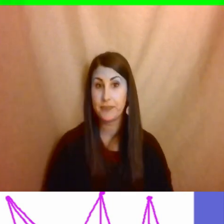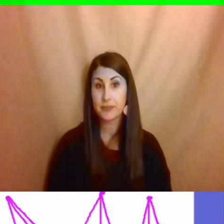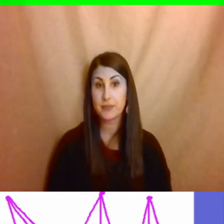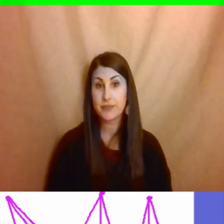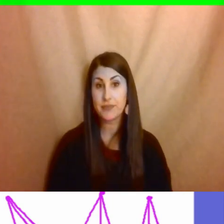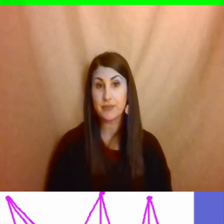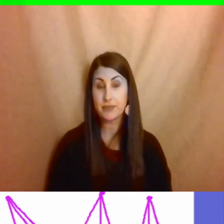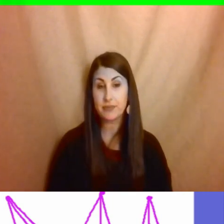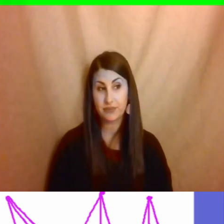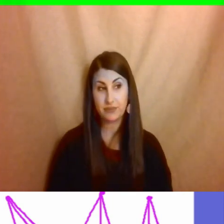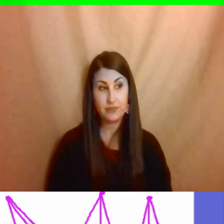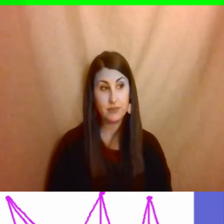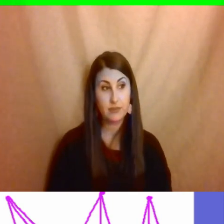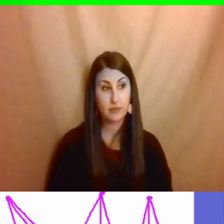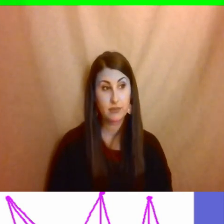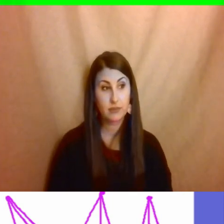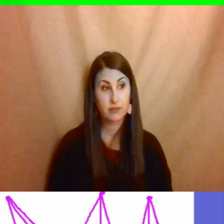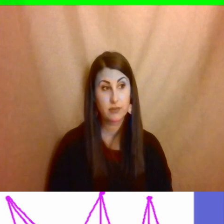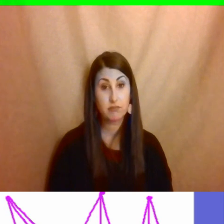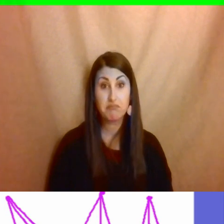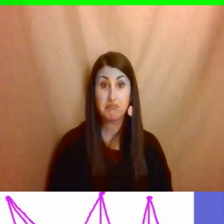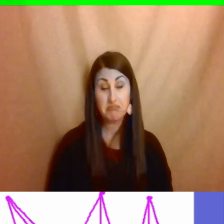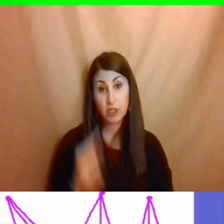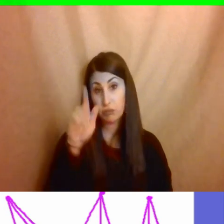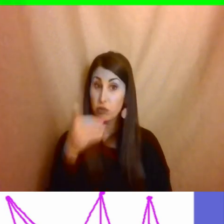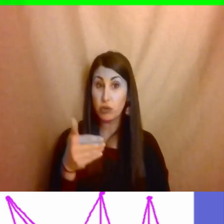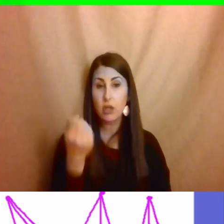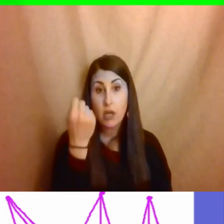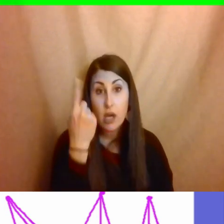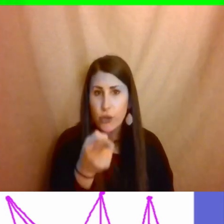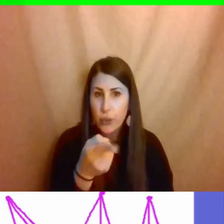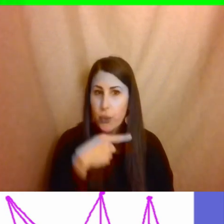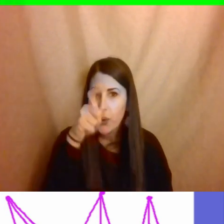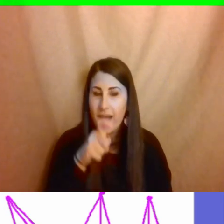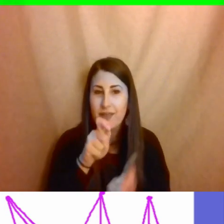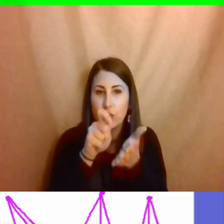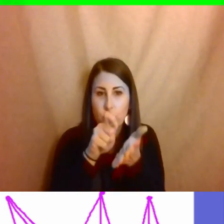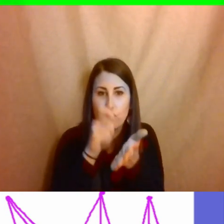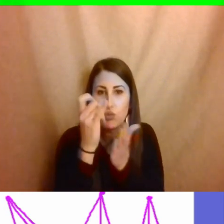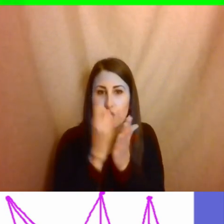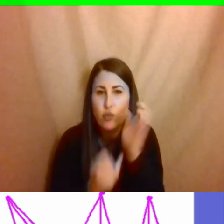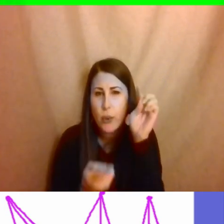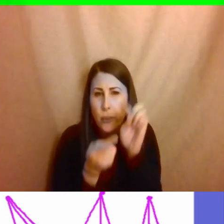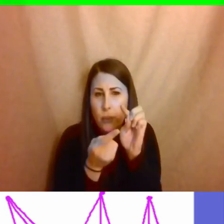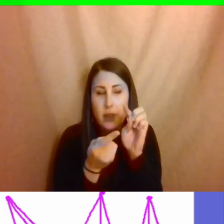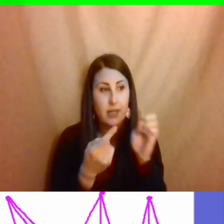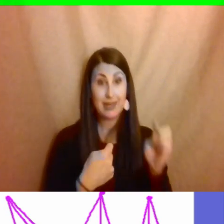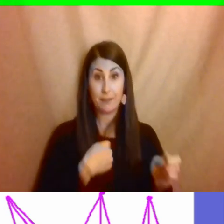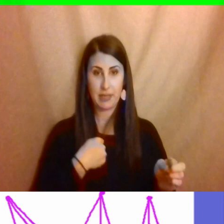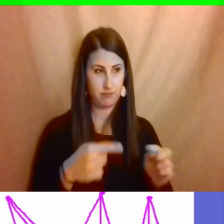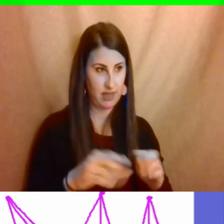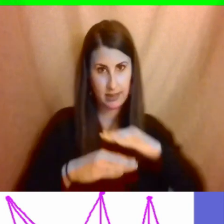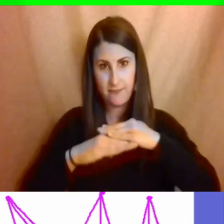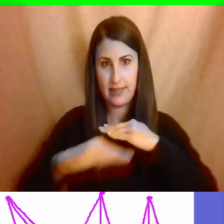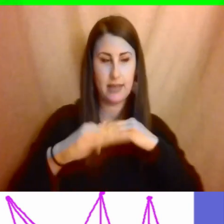That's pretty good. And you don't have to draw it so short. Like meaning here's the flat spot and the point is right here. You can